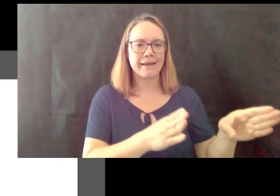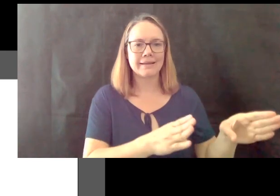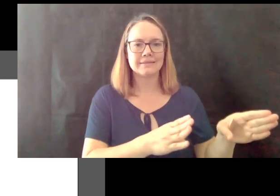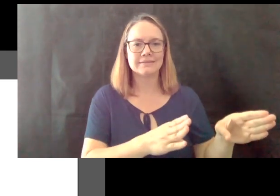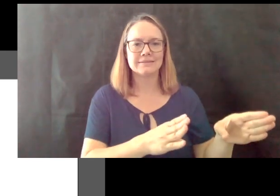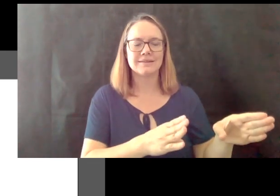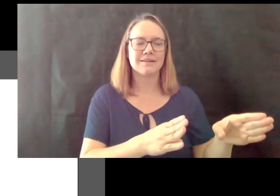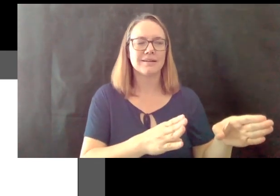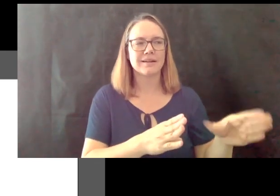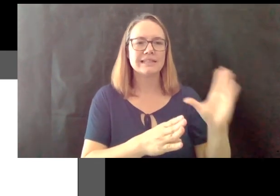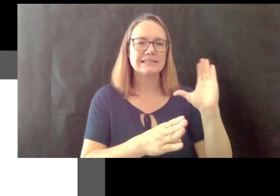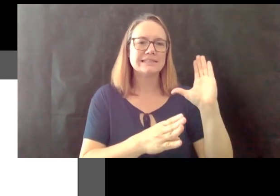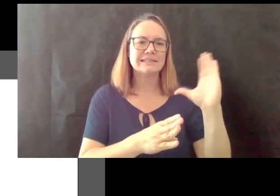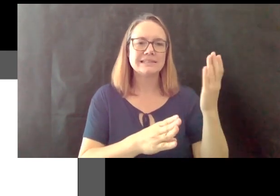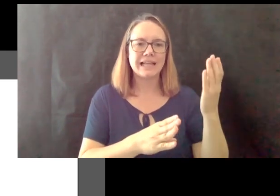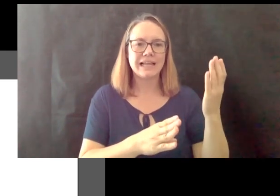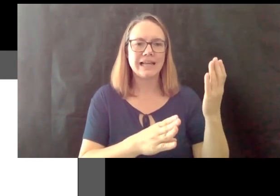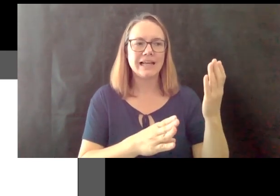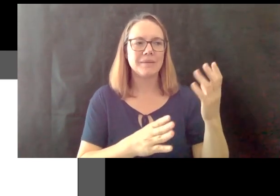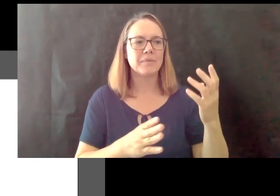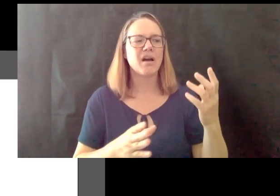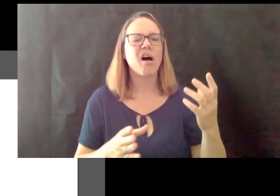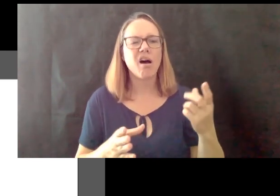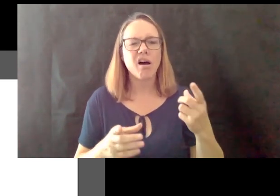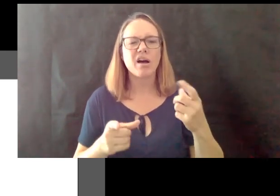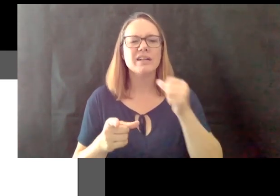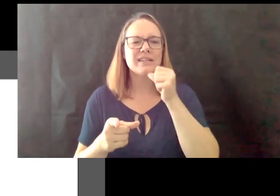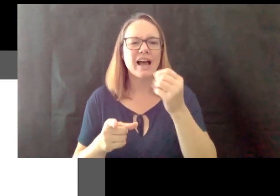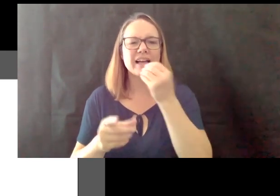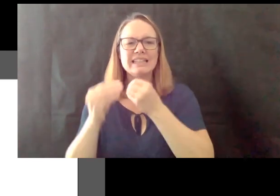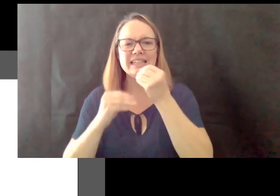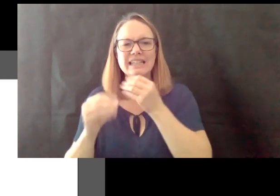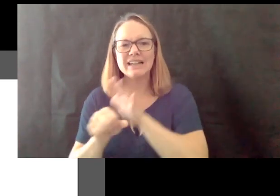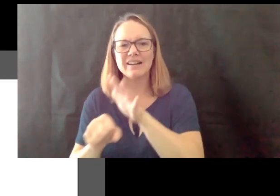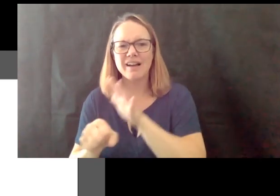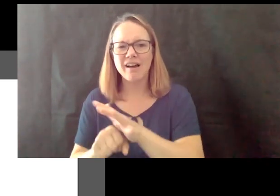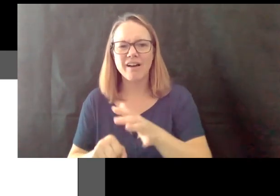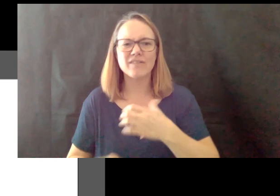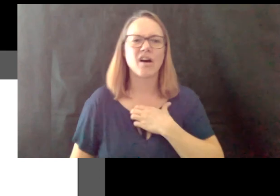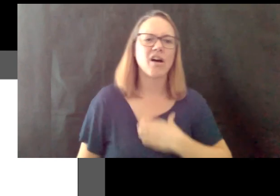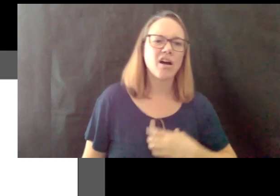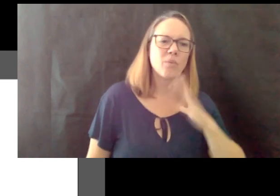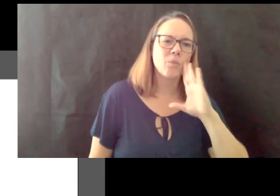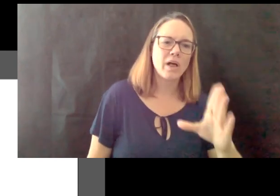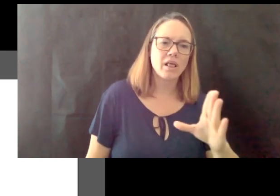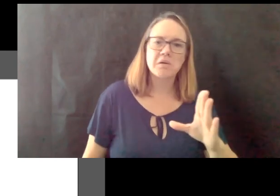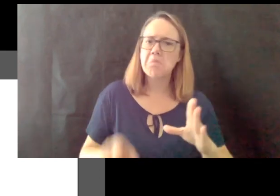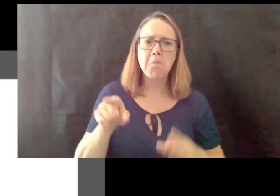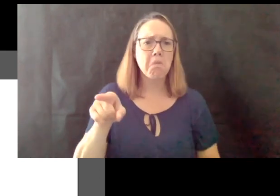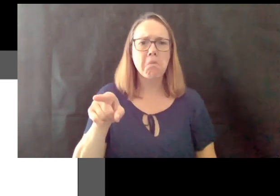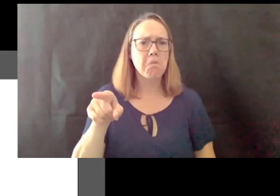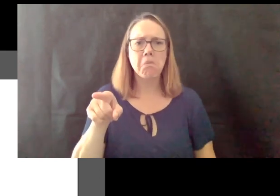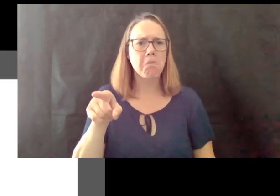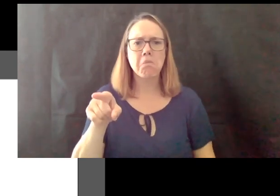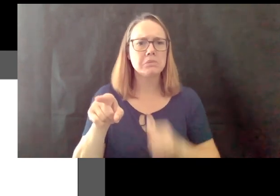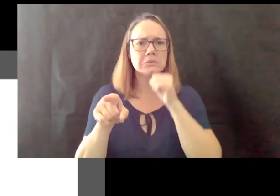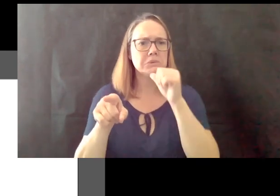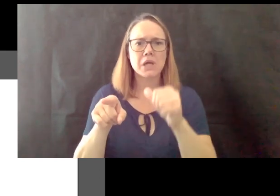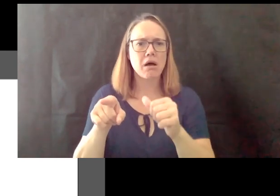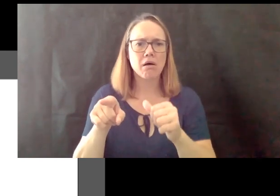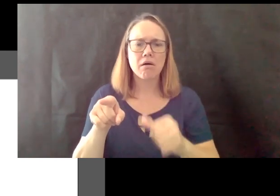planning has a stigma where you'll be eating a lot less and you'll be feeling hungry. However, this isn't the case. As you